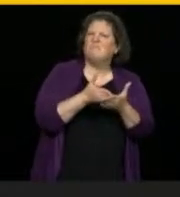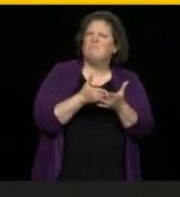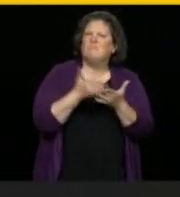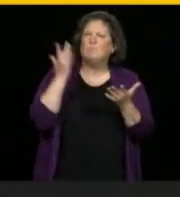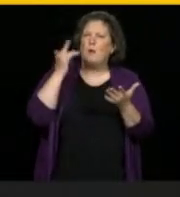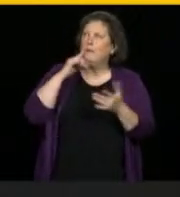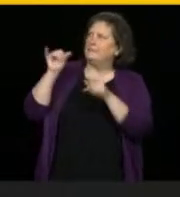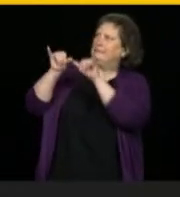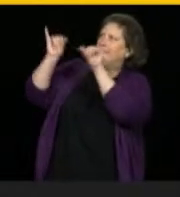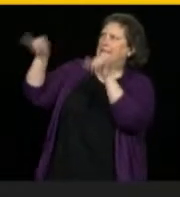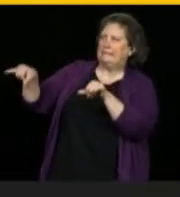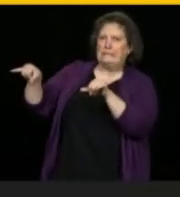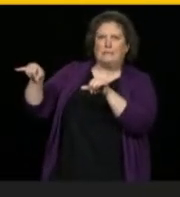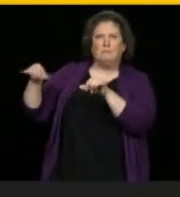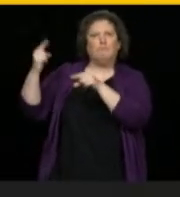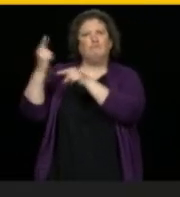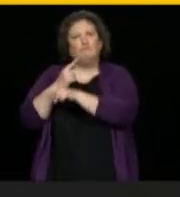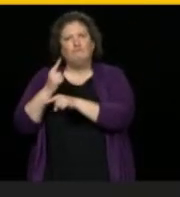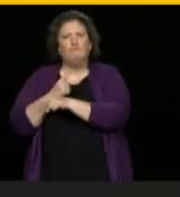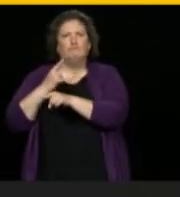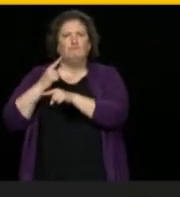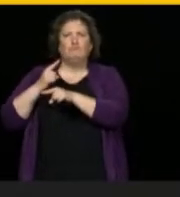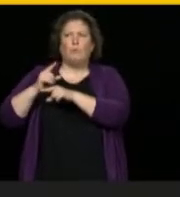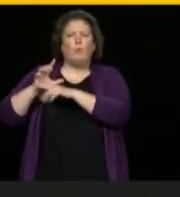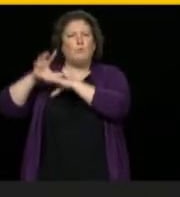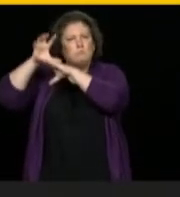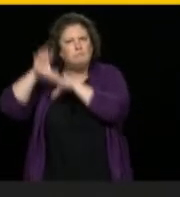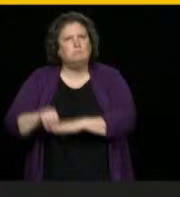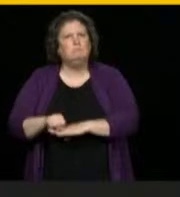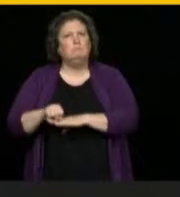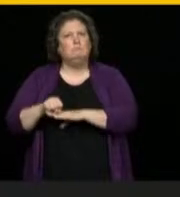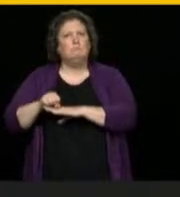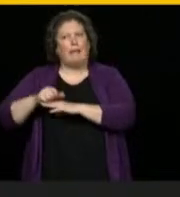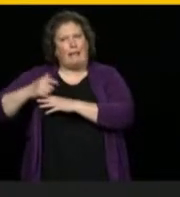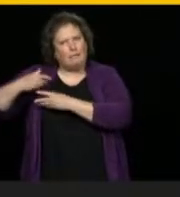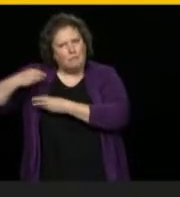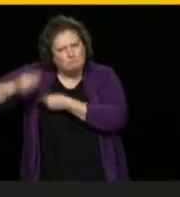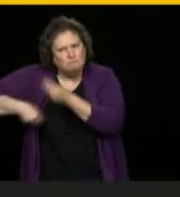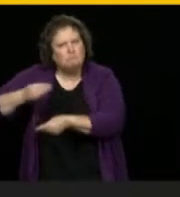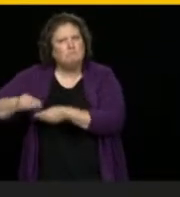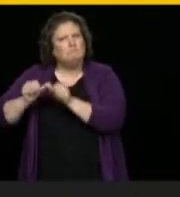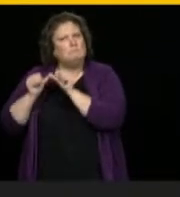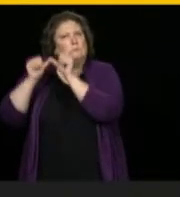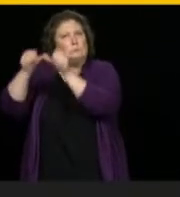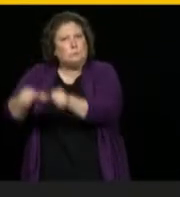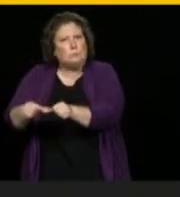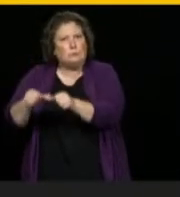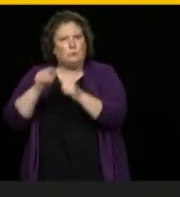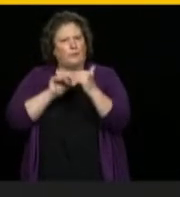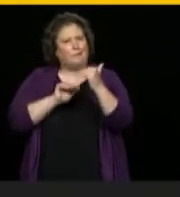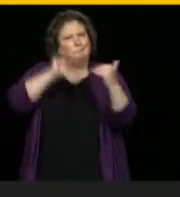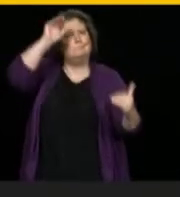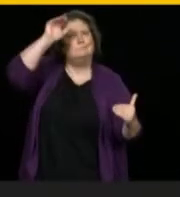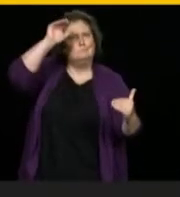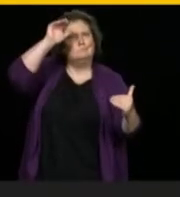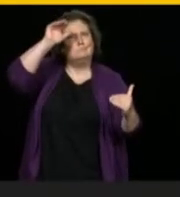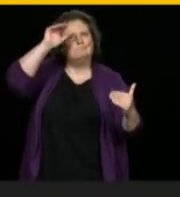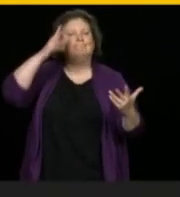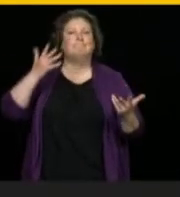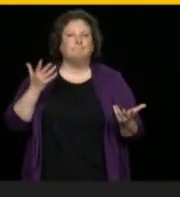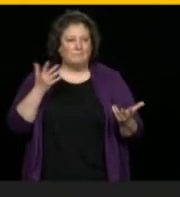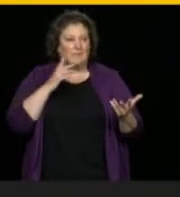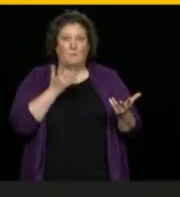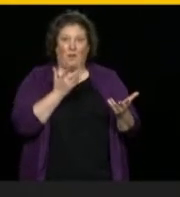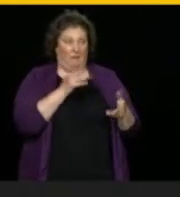normalize, perpetrate, and perpetuate inequality and injustice against racialized people.